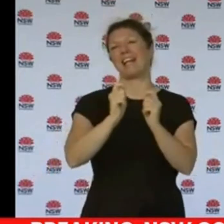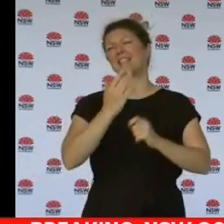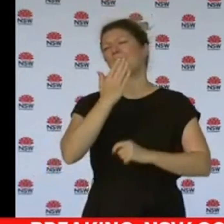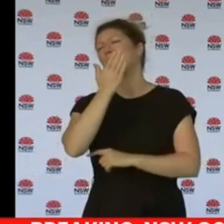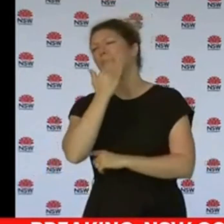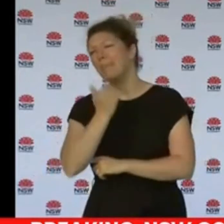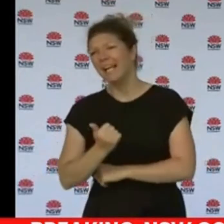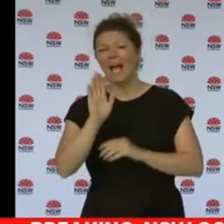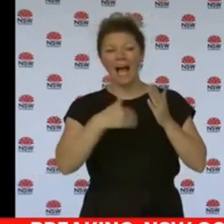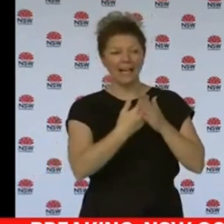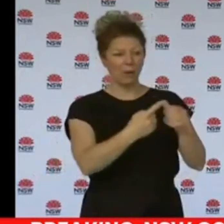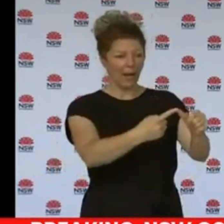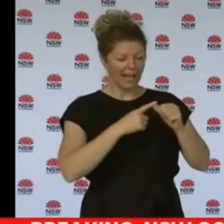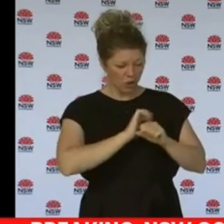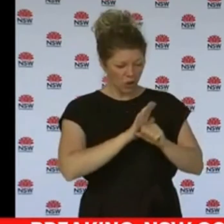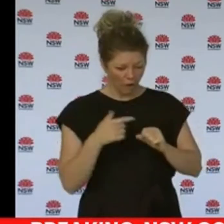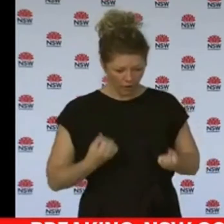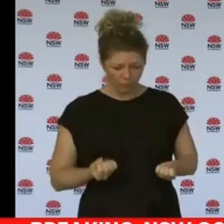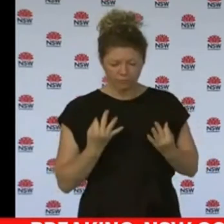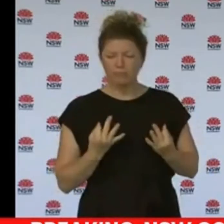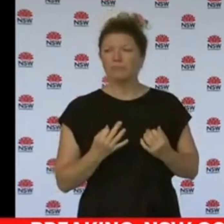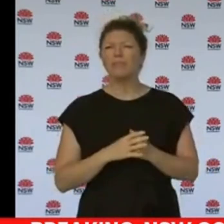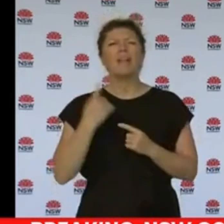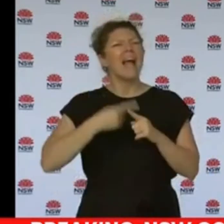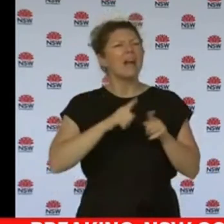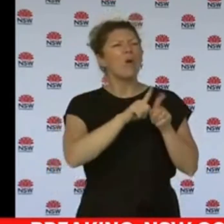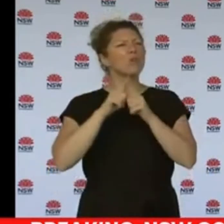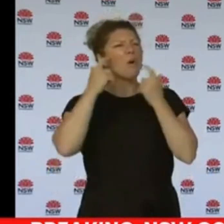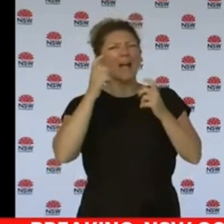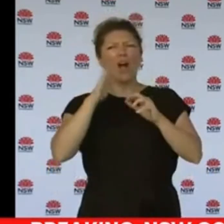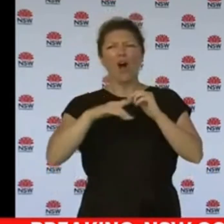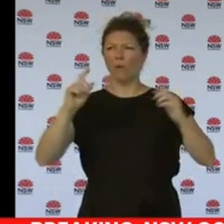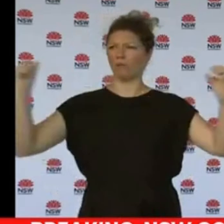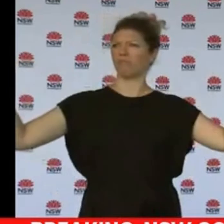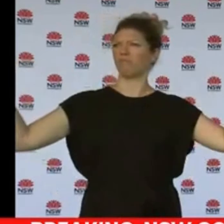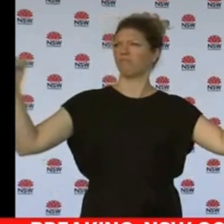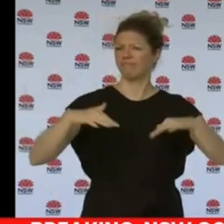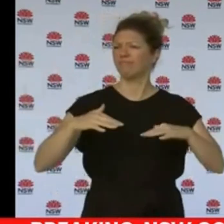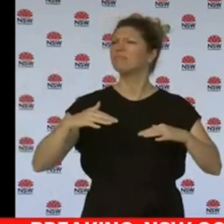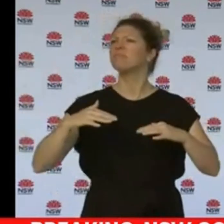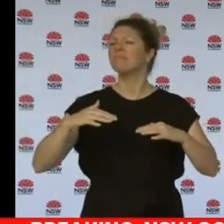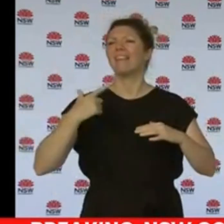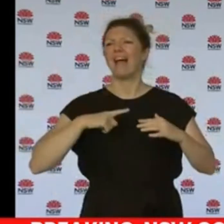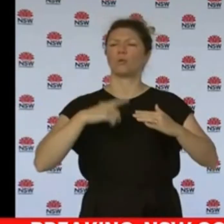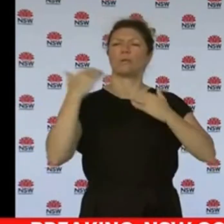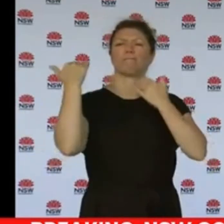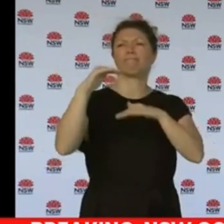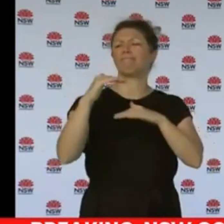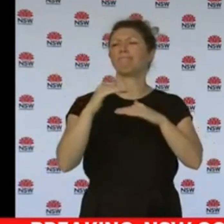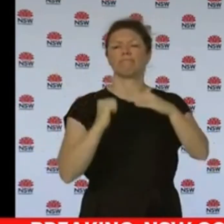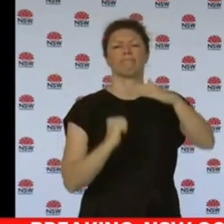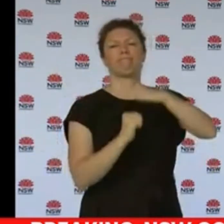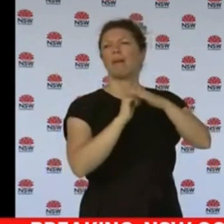result. We're also asking people to be just cautious about large gatherings and household events, and hence the